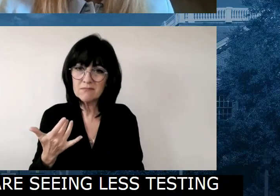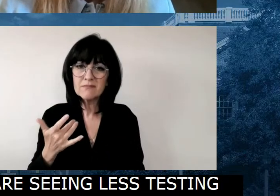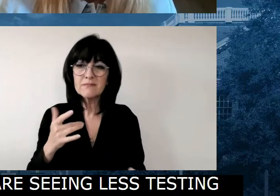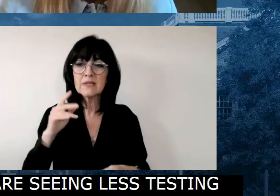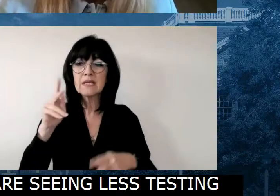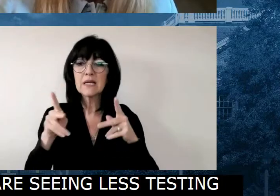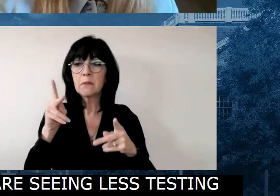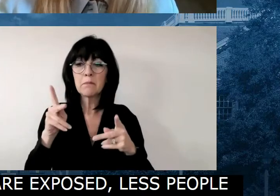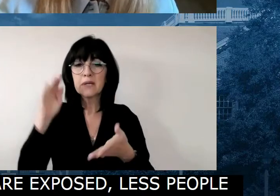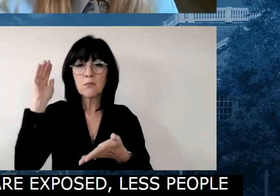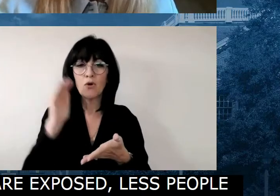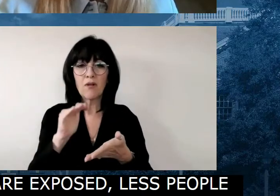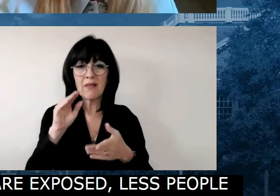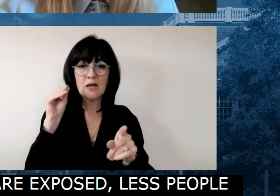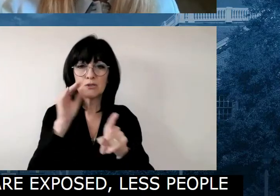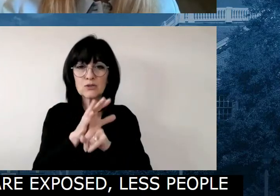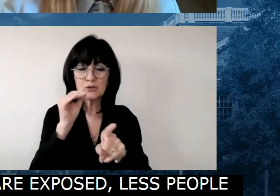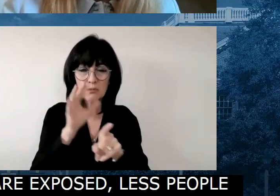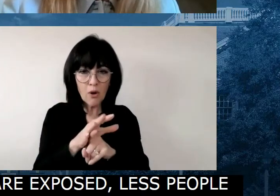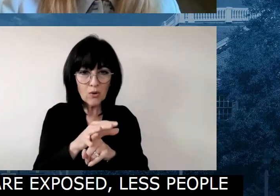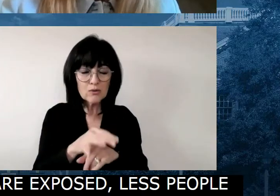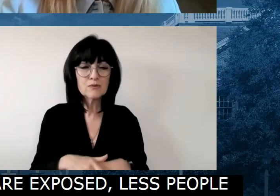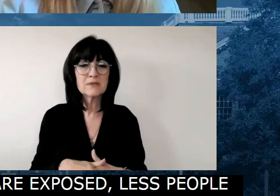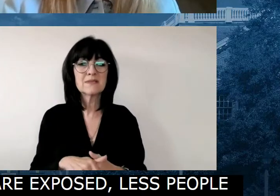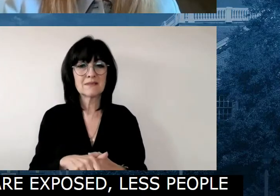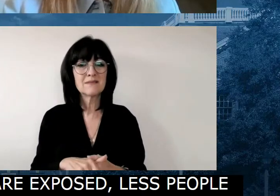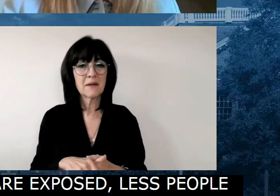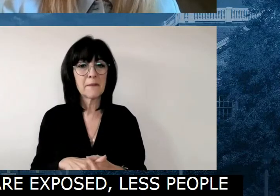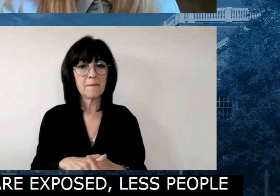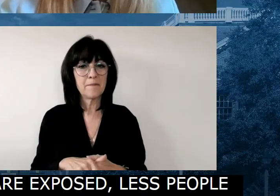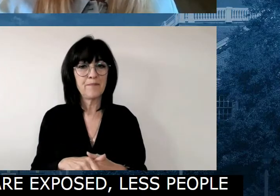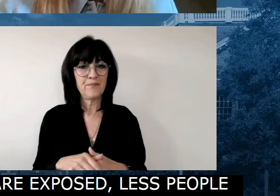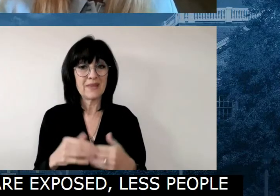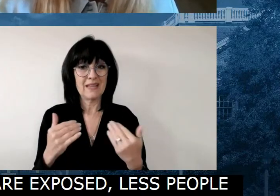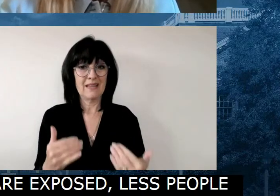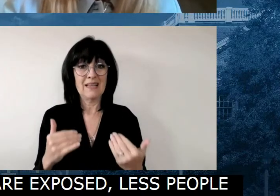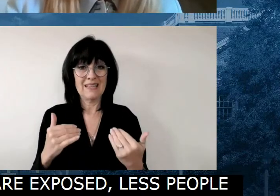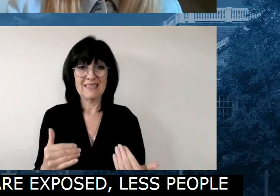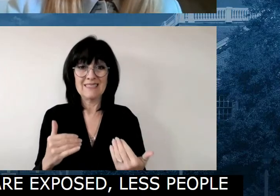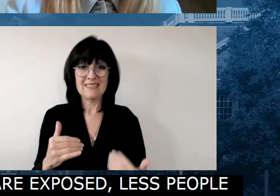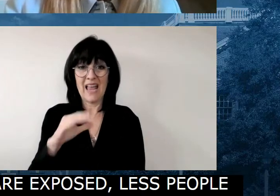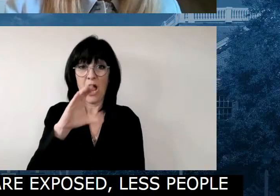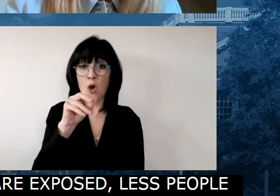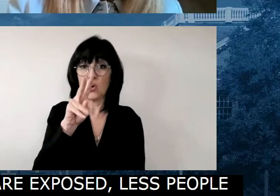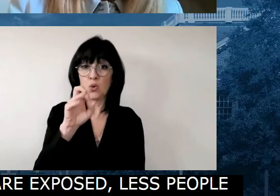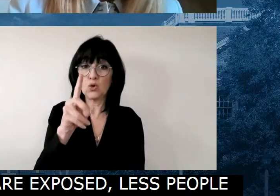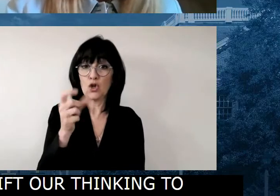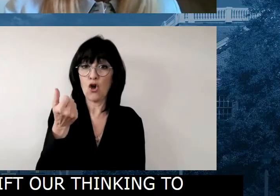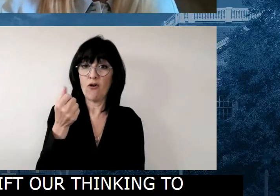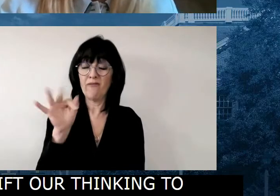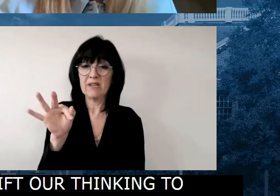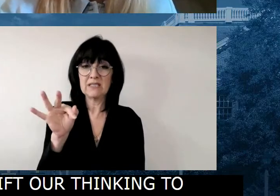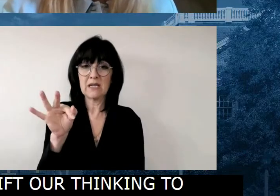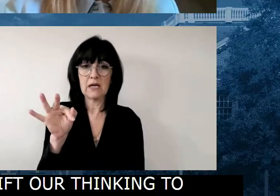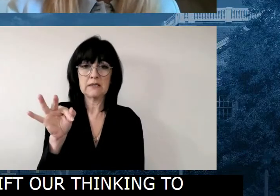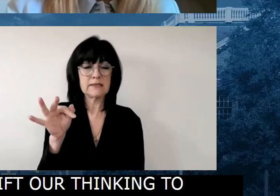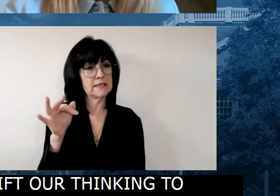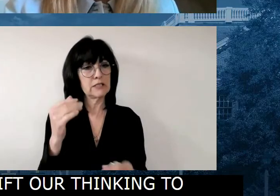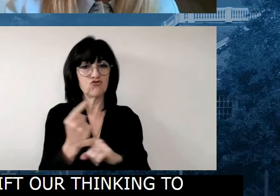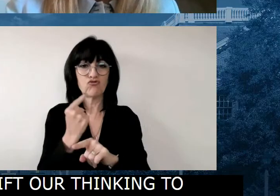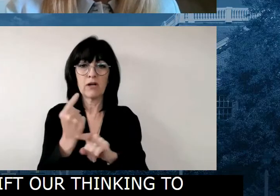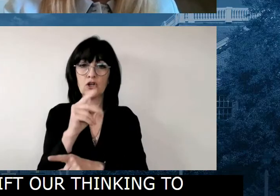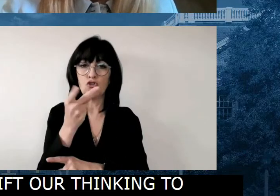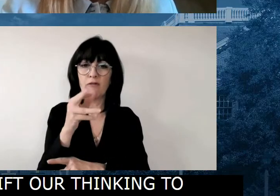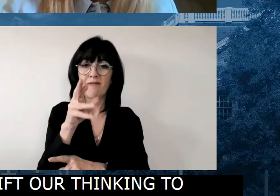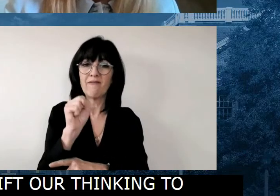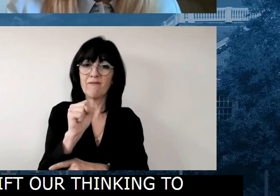to COVID-19 being more just a regular virus that's out there in the community, which we hope that we